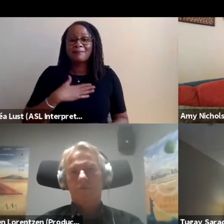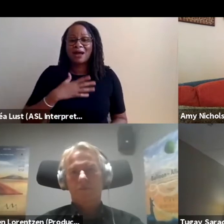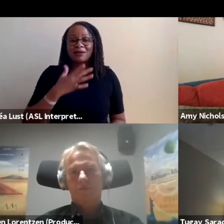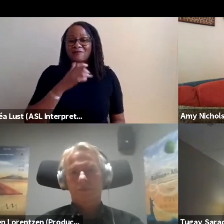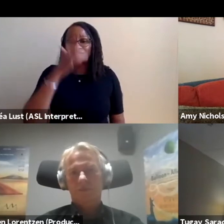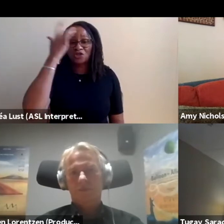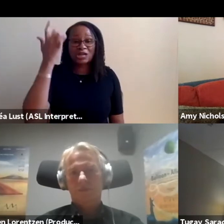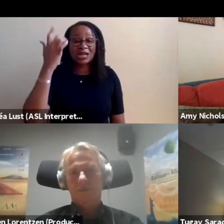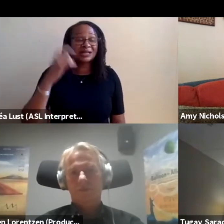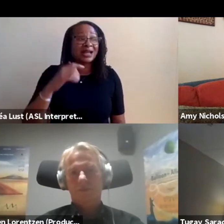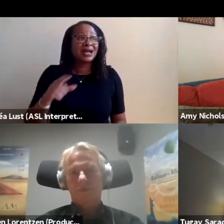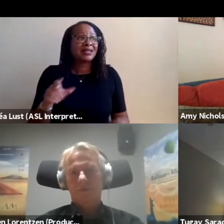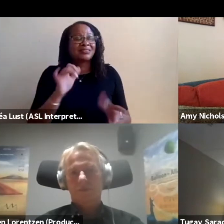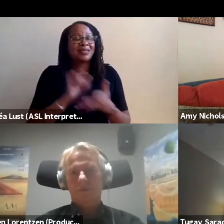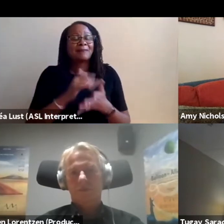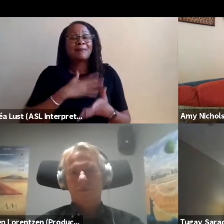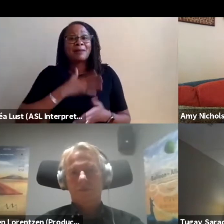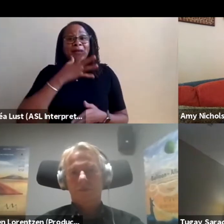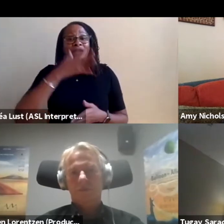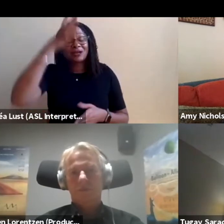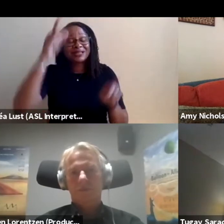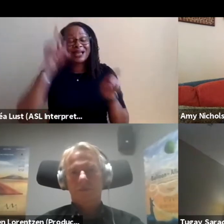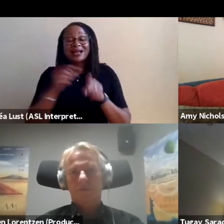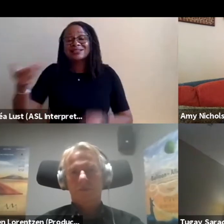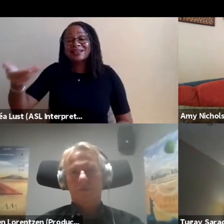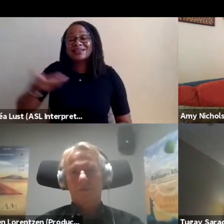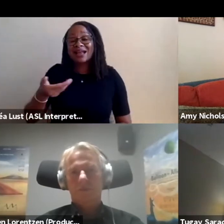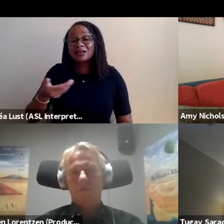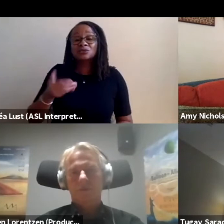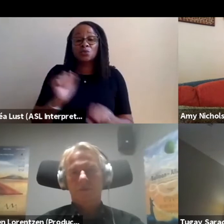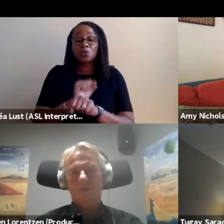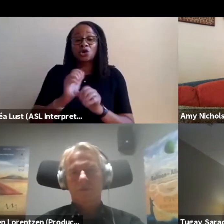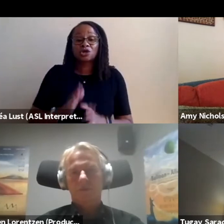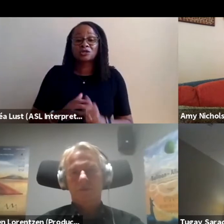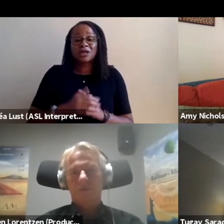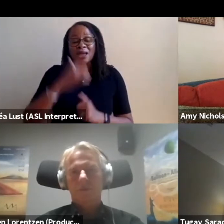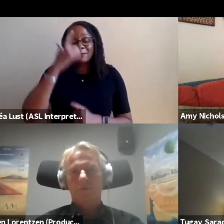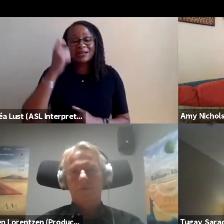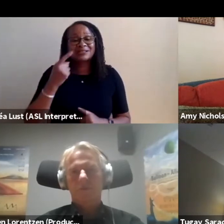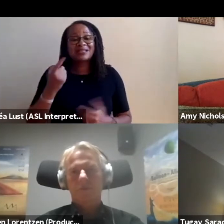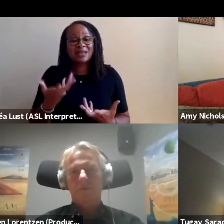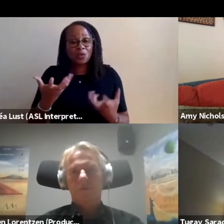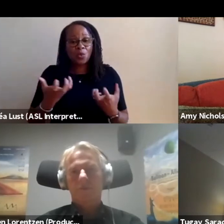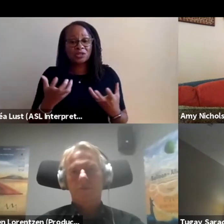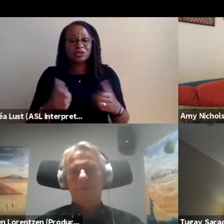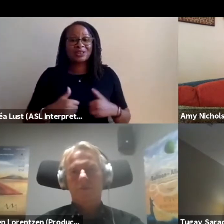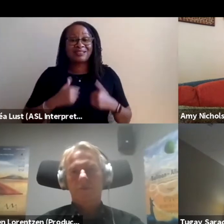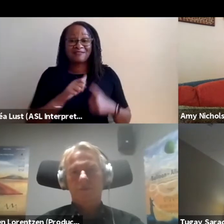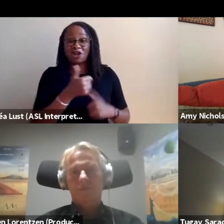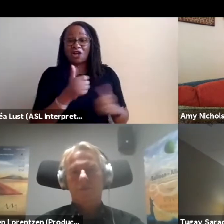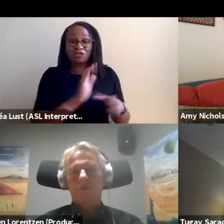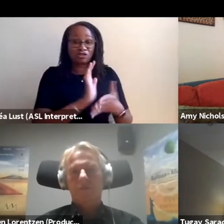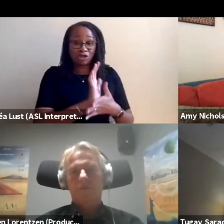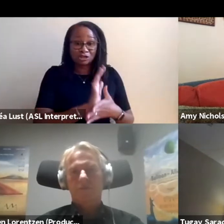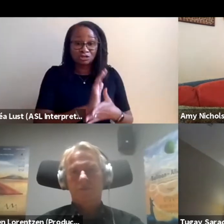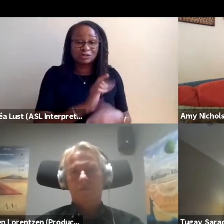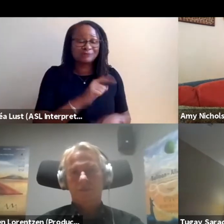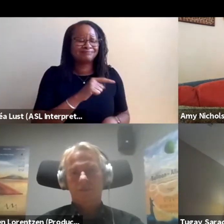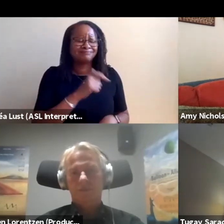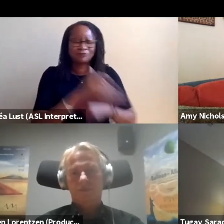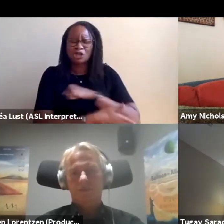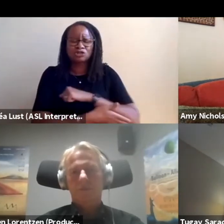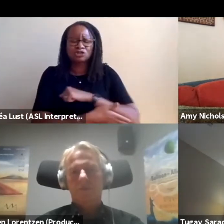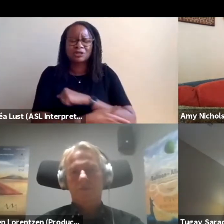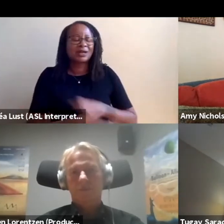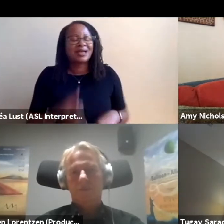to Germany, or they immigrate to Germany because they want to live in another country. They were not looking for a